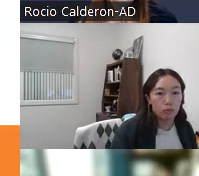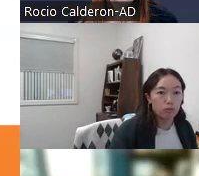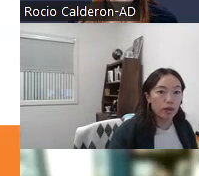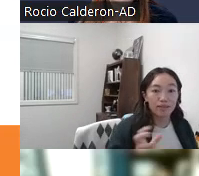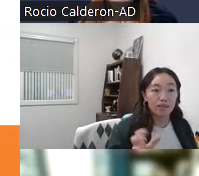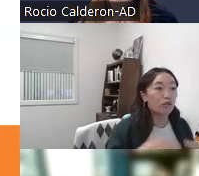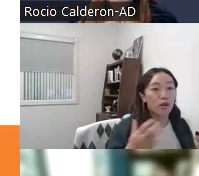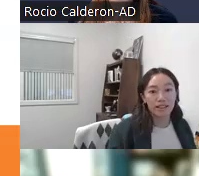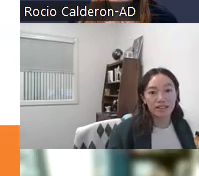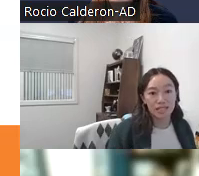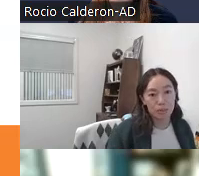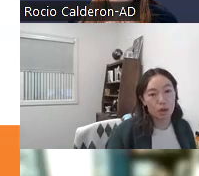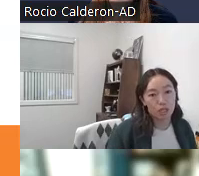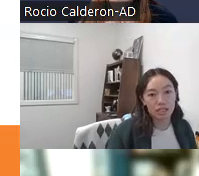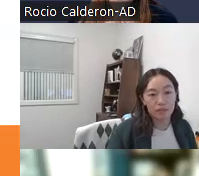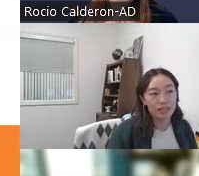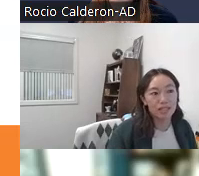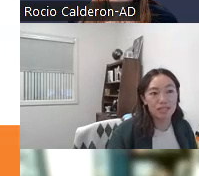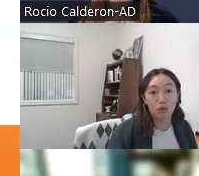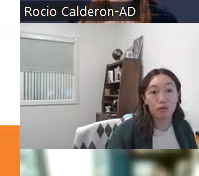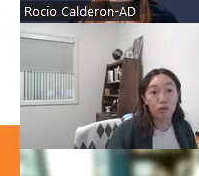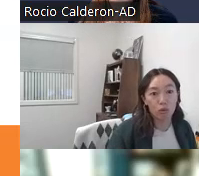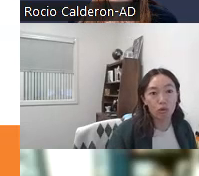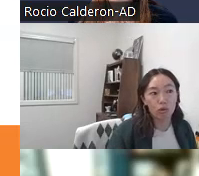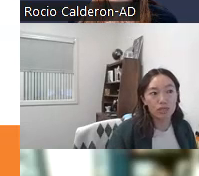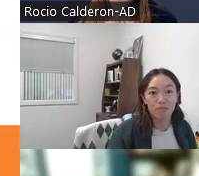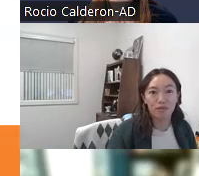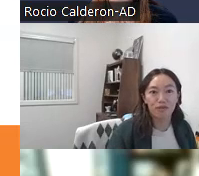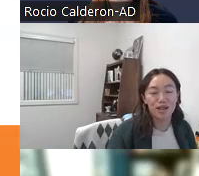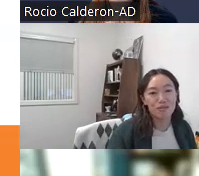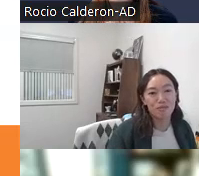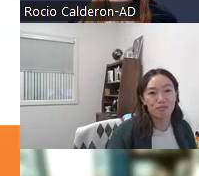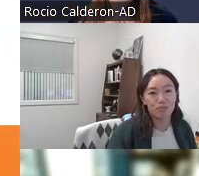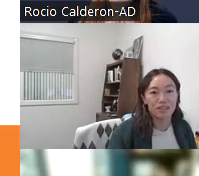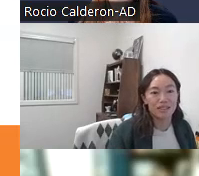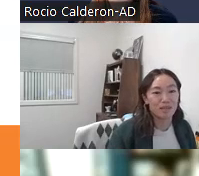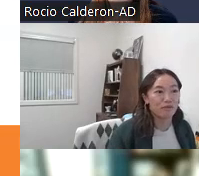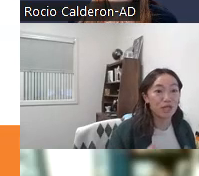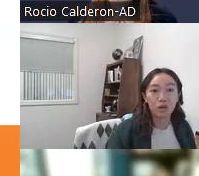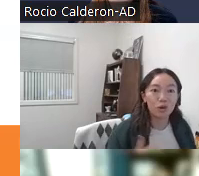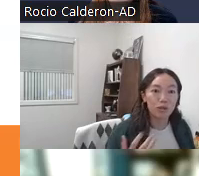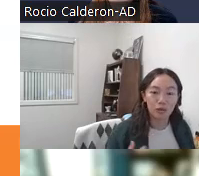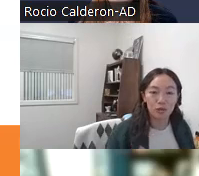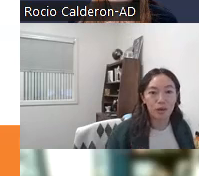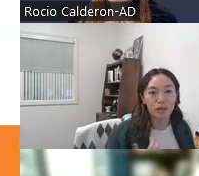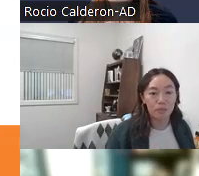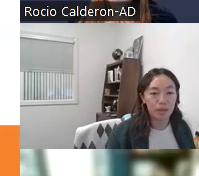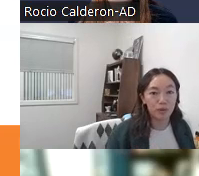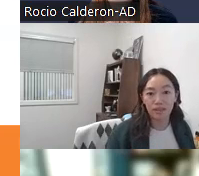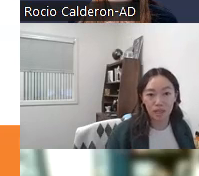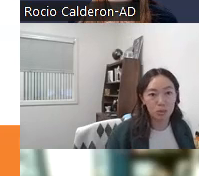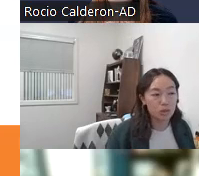great. Overall, I think this type of project, definitely this is more of a local type of vehicle that goes